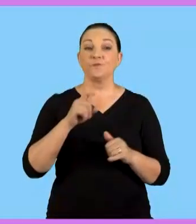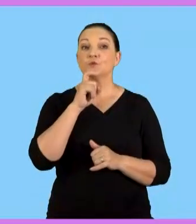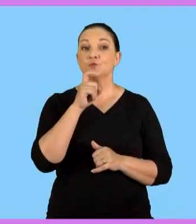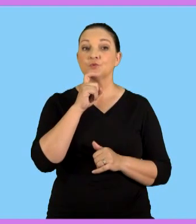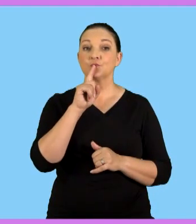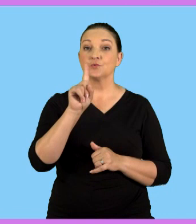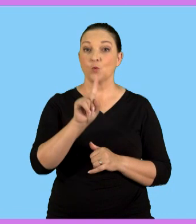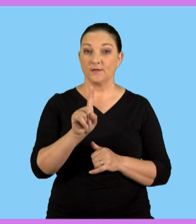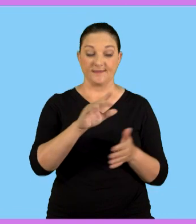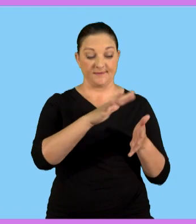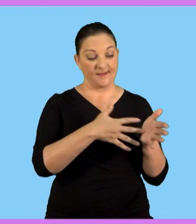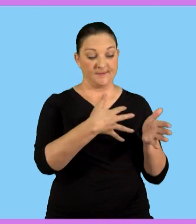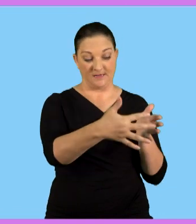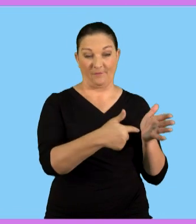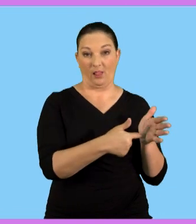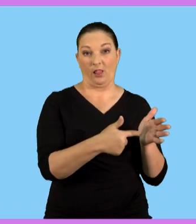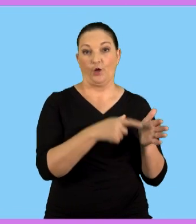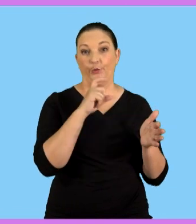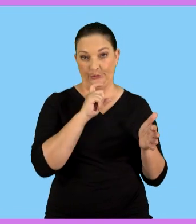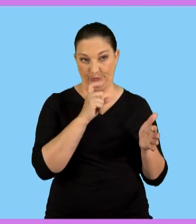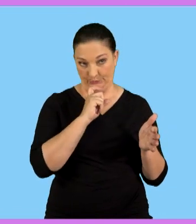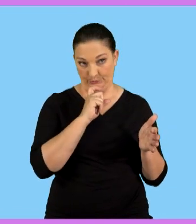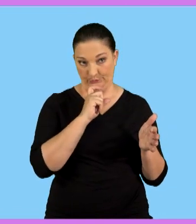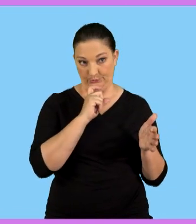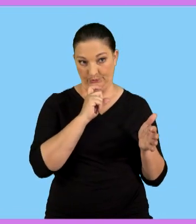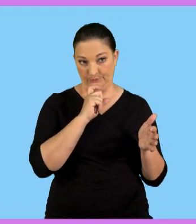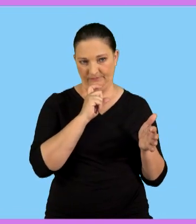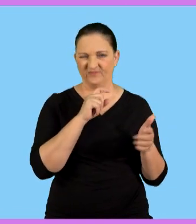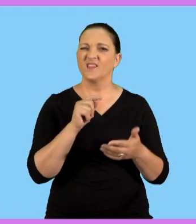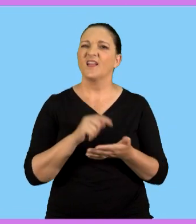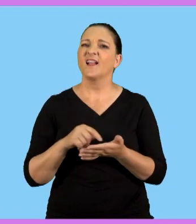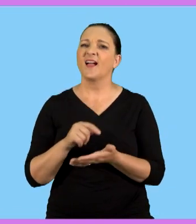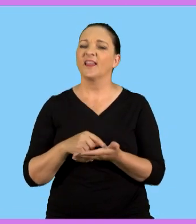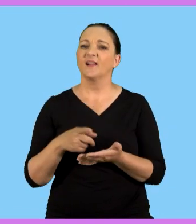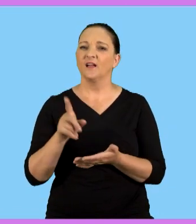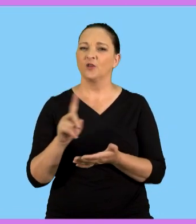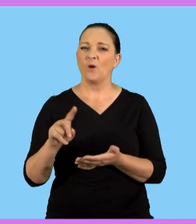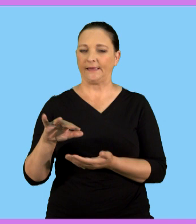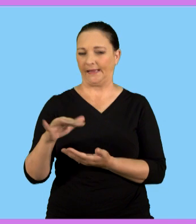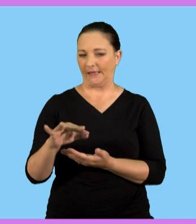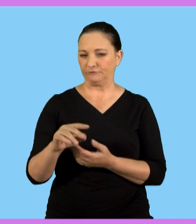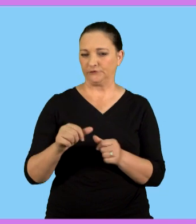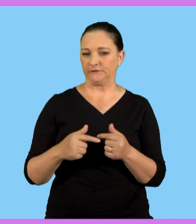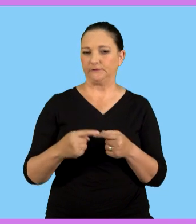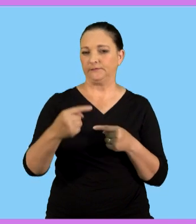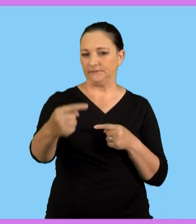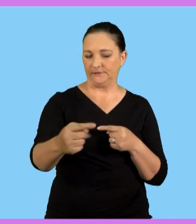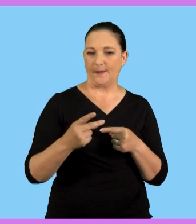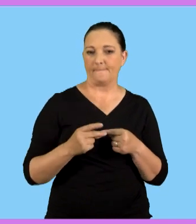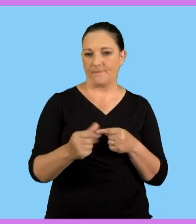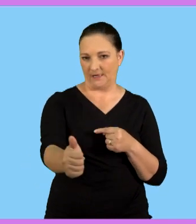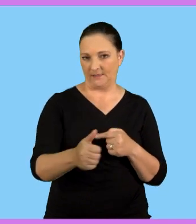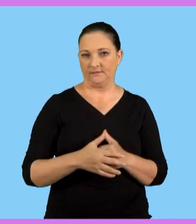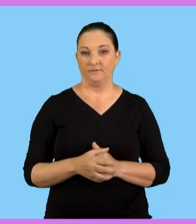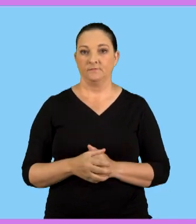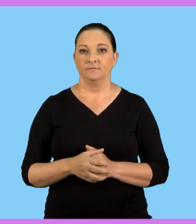the distance table below and the given information to calculate what? To calculate the average speed. Now,